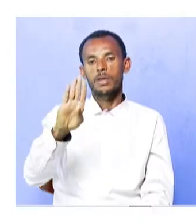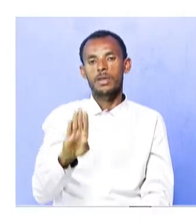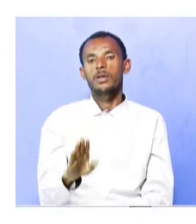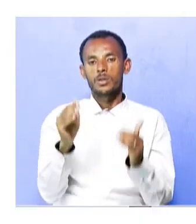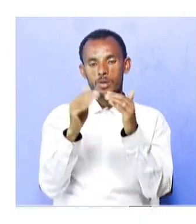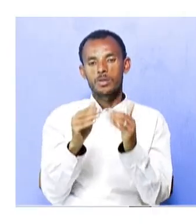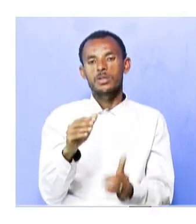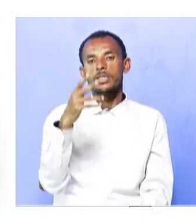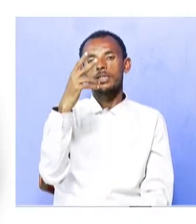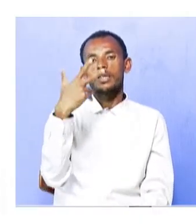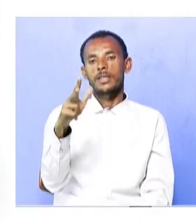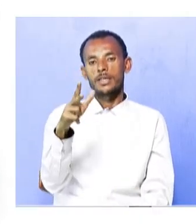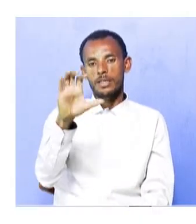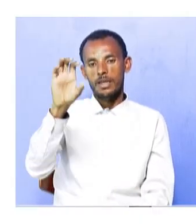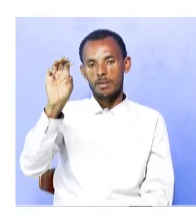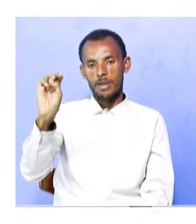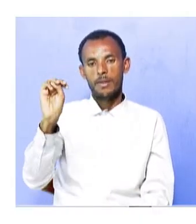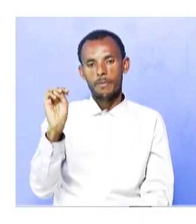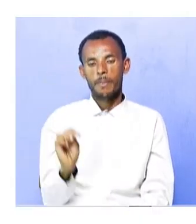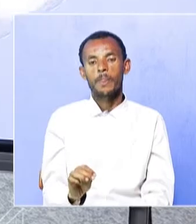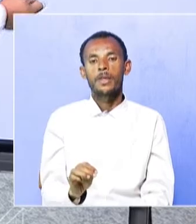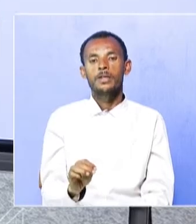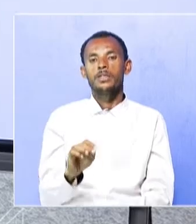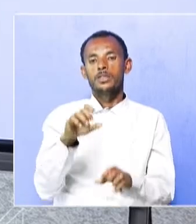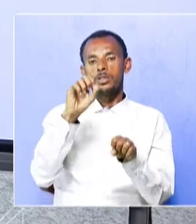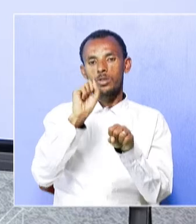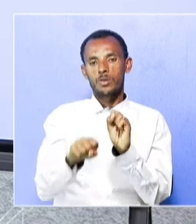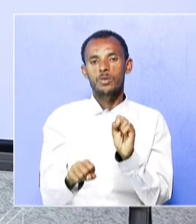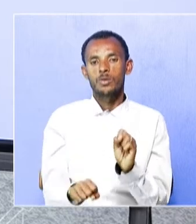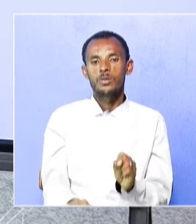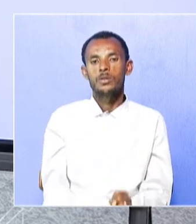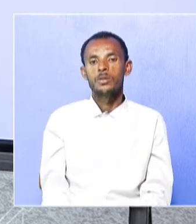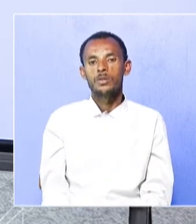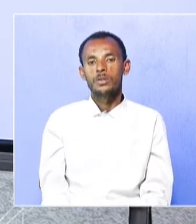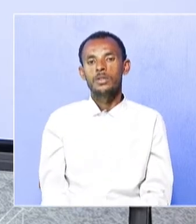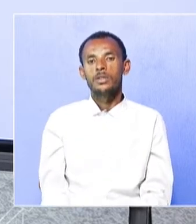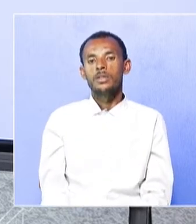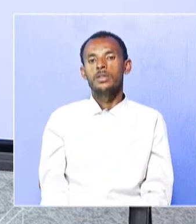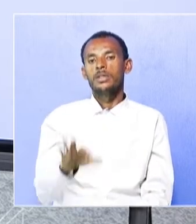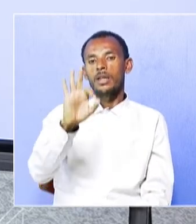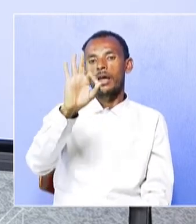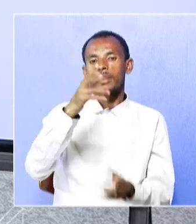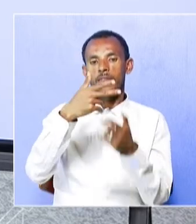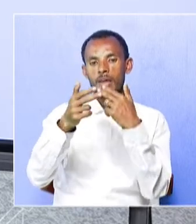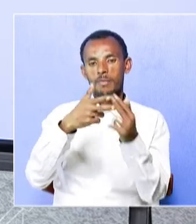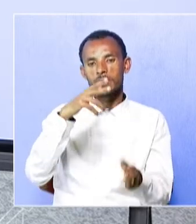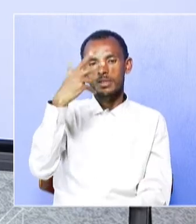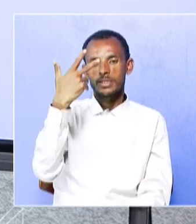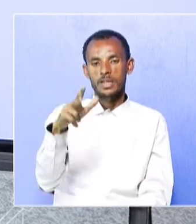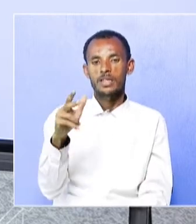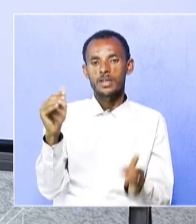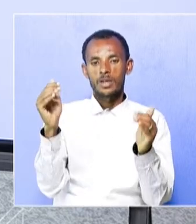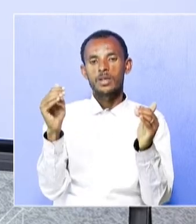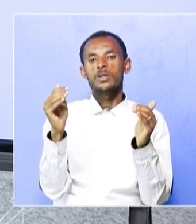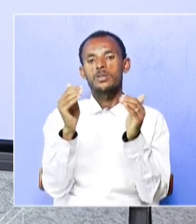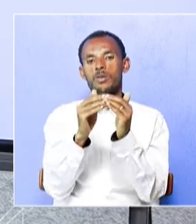13 centimeter. Okay, so 9 times 13, you can